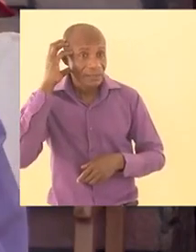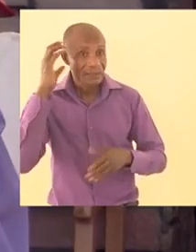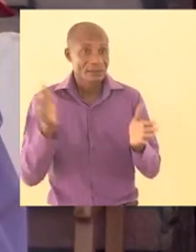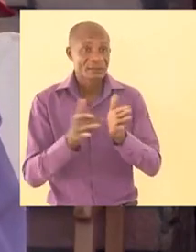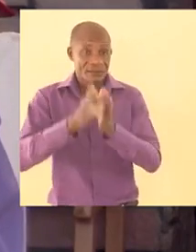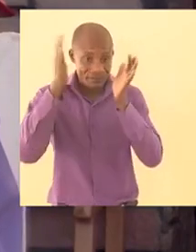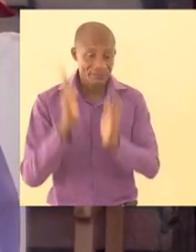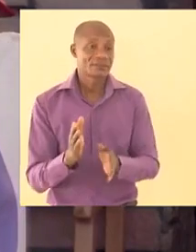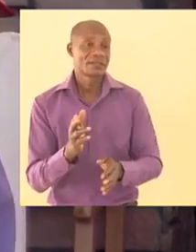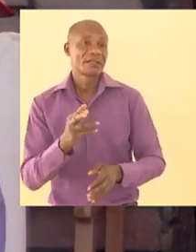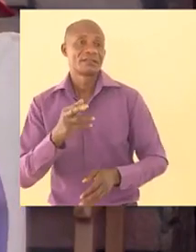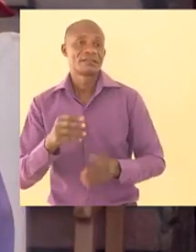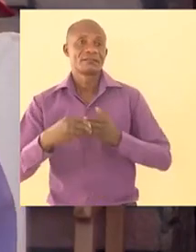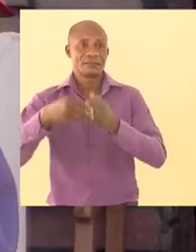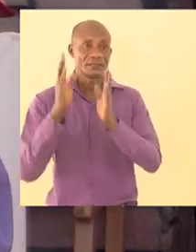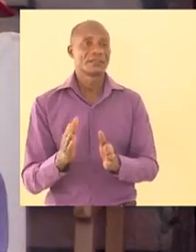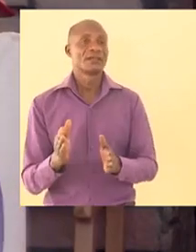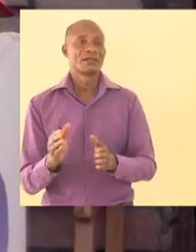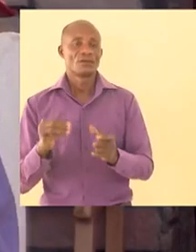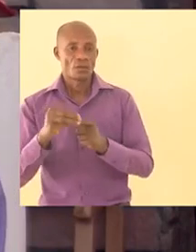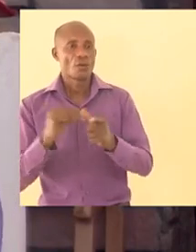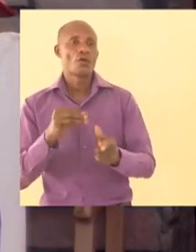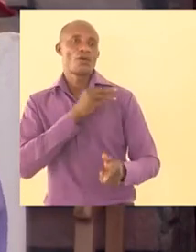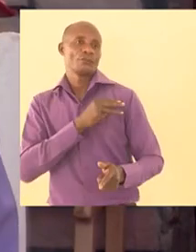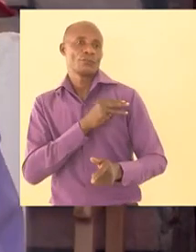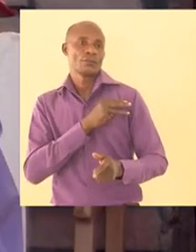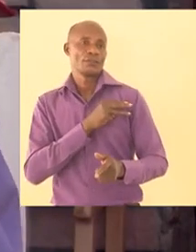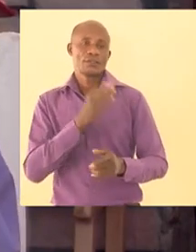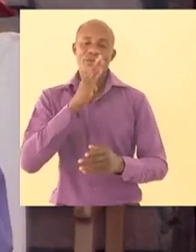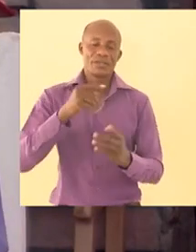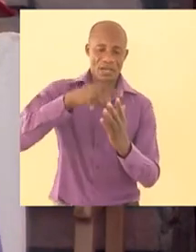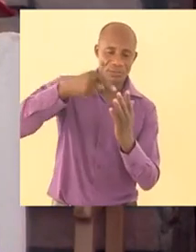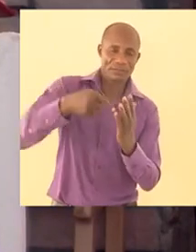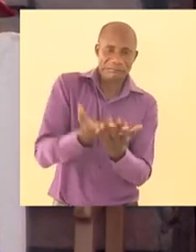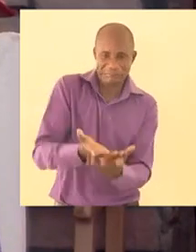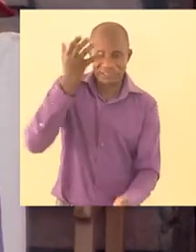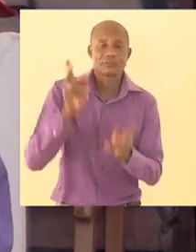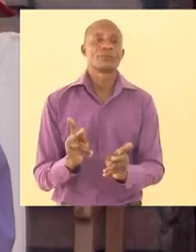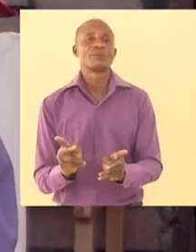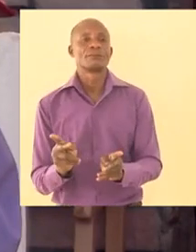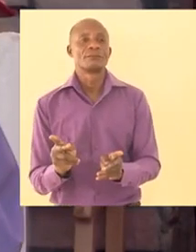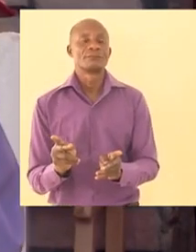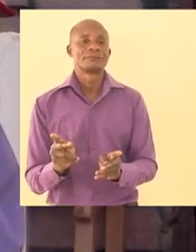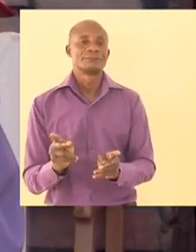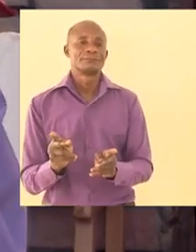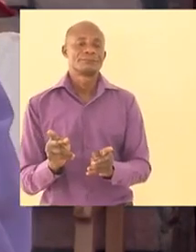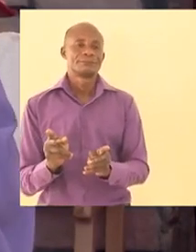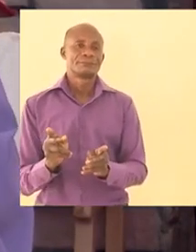Christian leaders, Christian missionaries being among the richest people in their environment? Did you ever hear